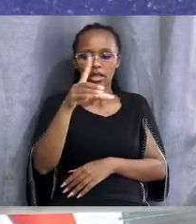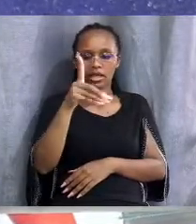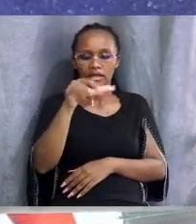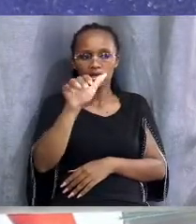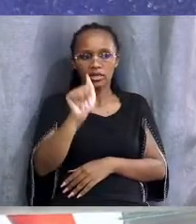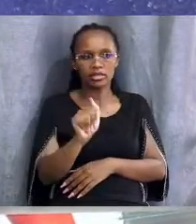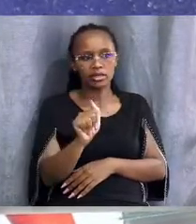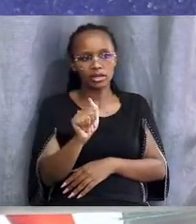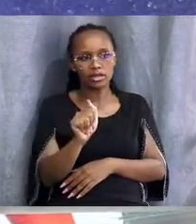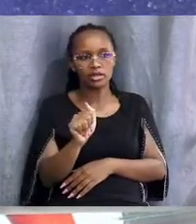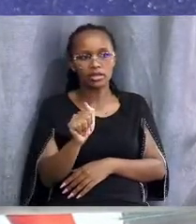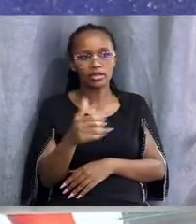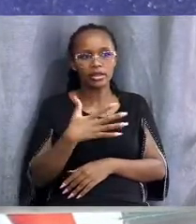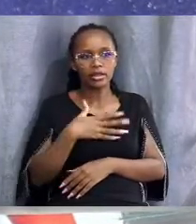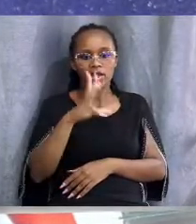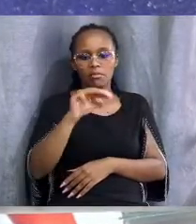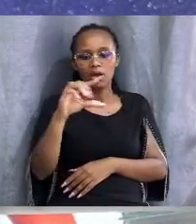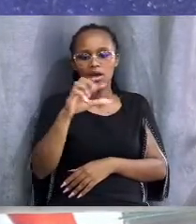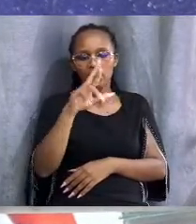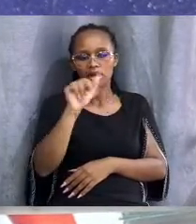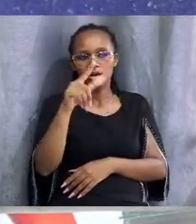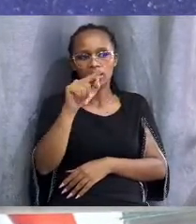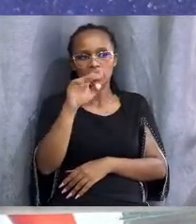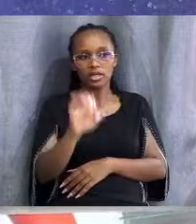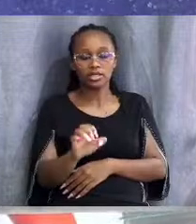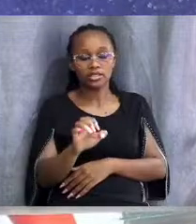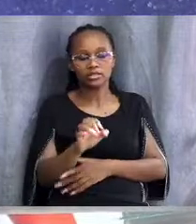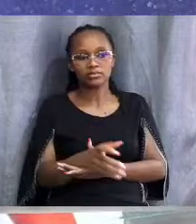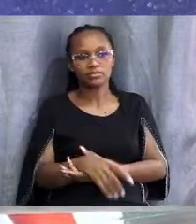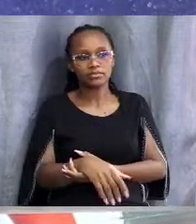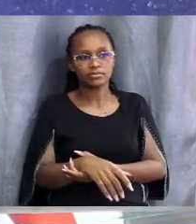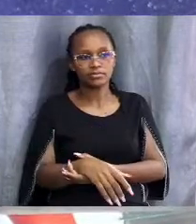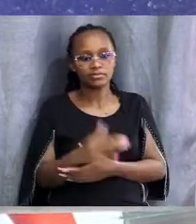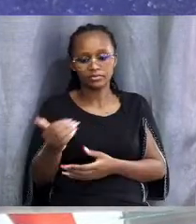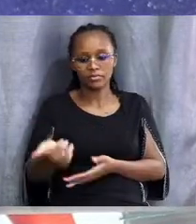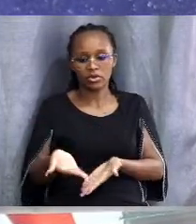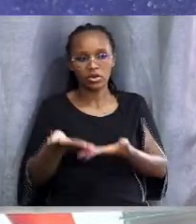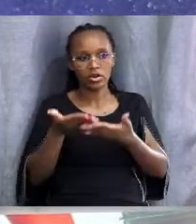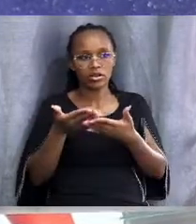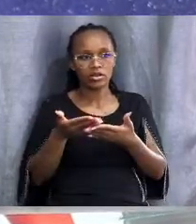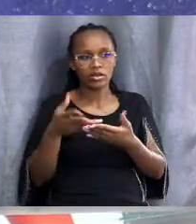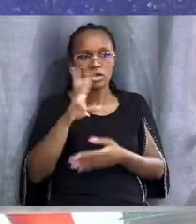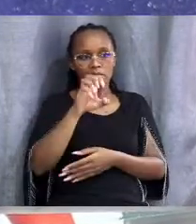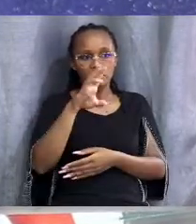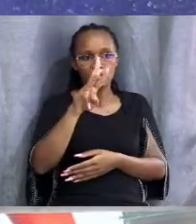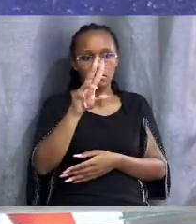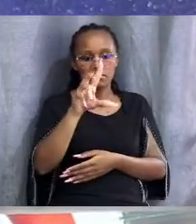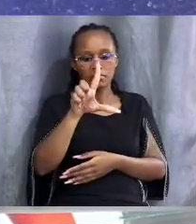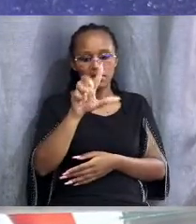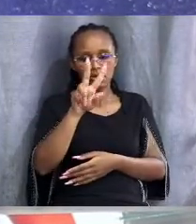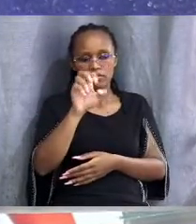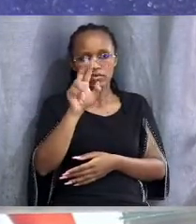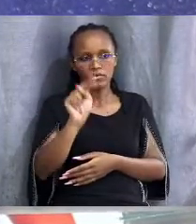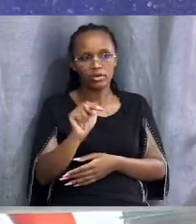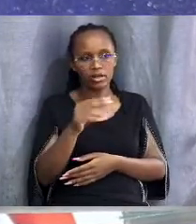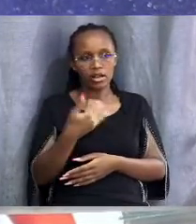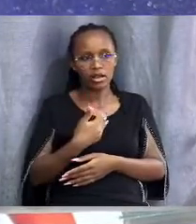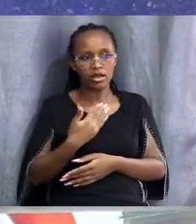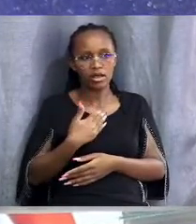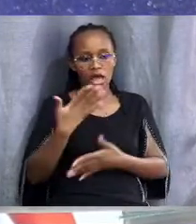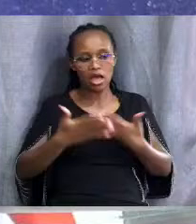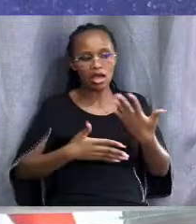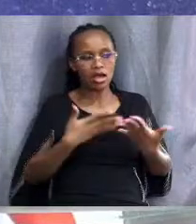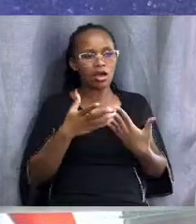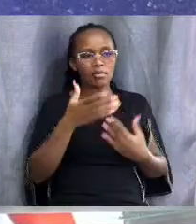Awaboi Muriuki na Margaret Wajiku Njoroge. Kurero, Melvin Njoroge Murage, arari mwana